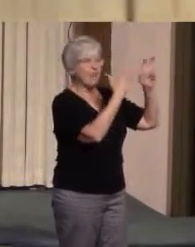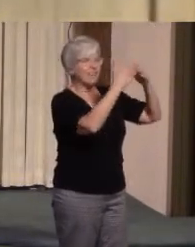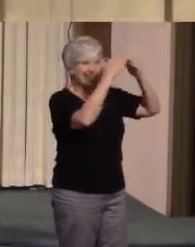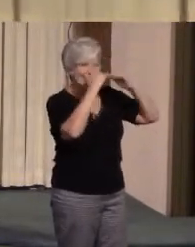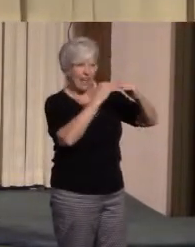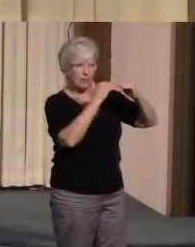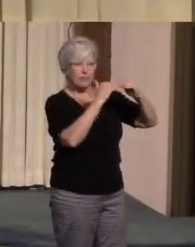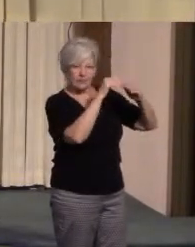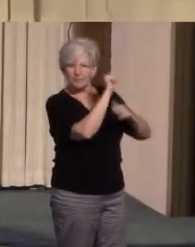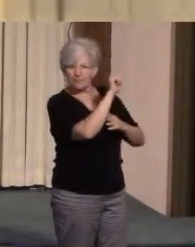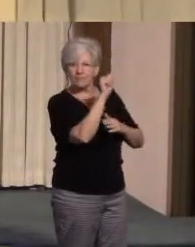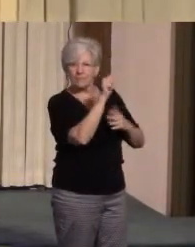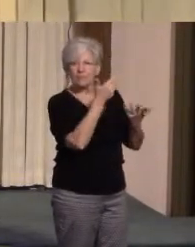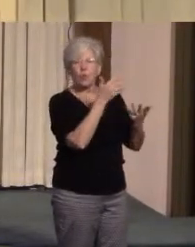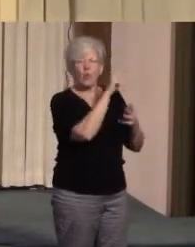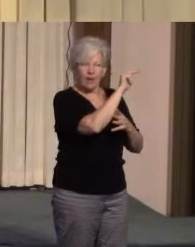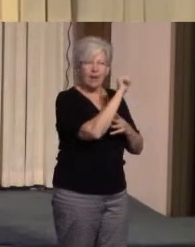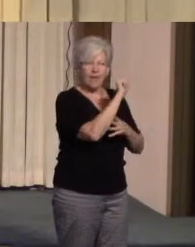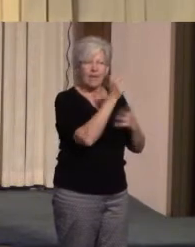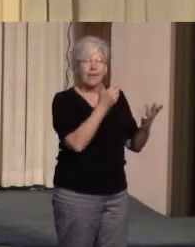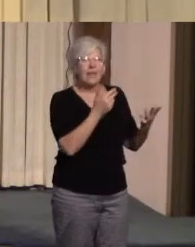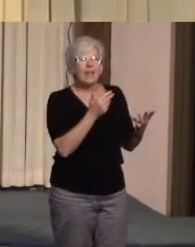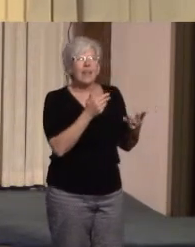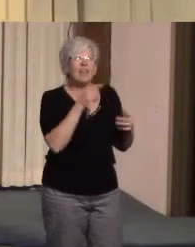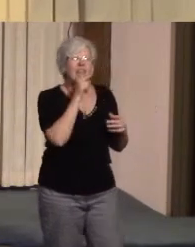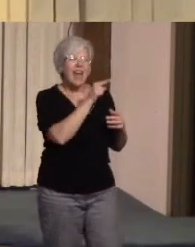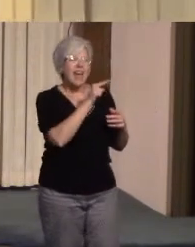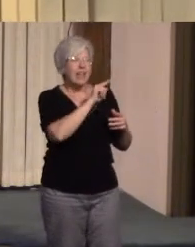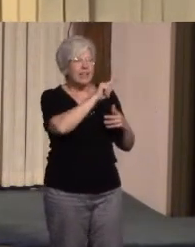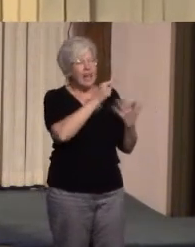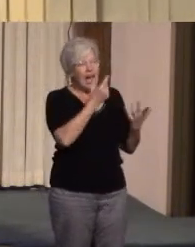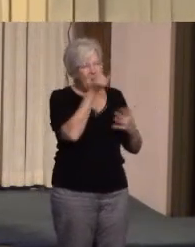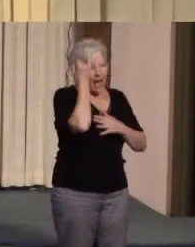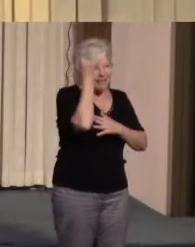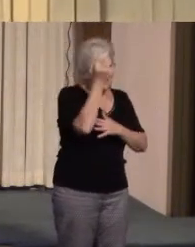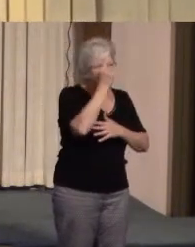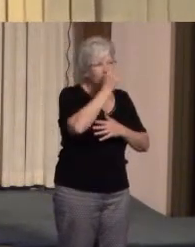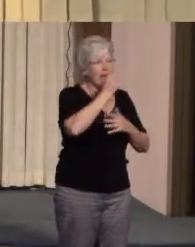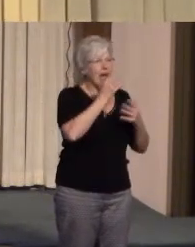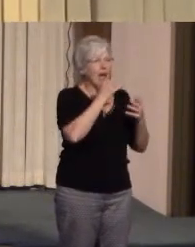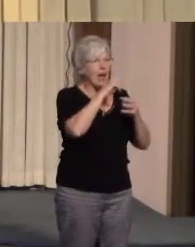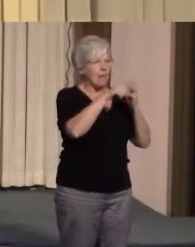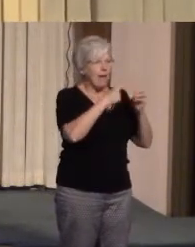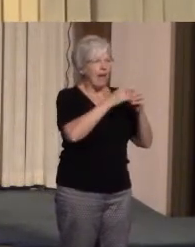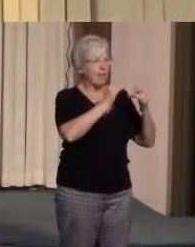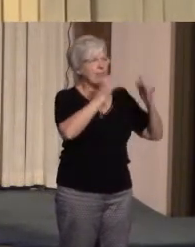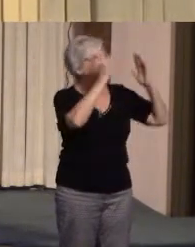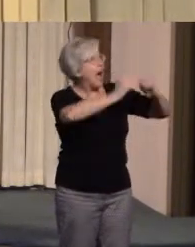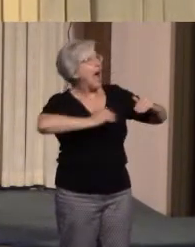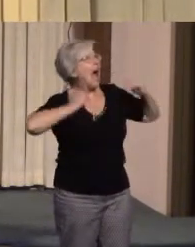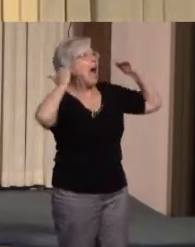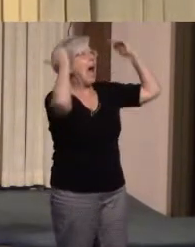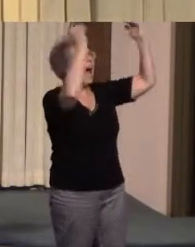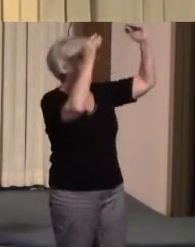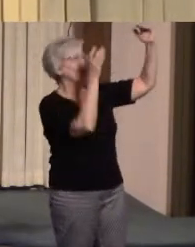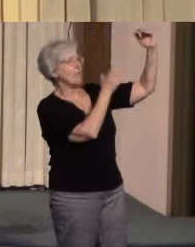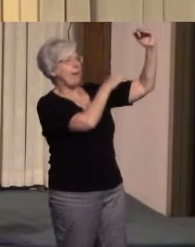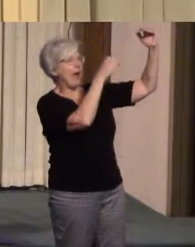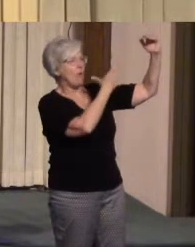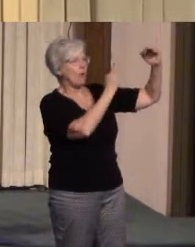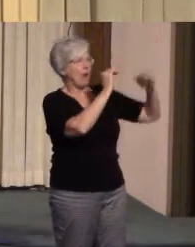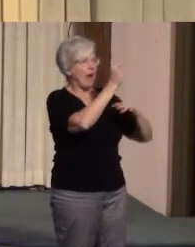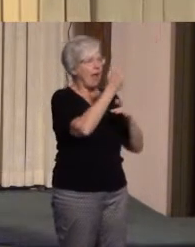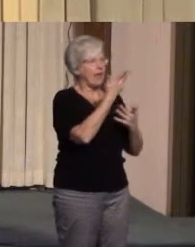12-step community, is that whole idea behind a higher power and a God of my